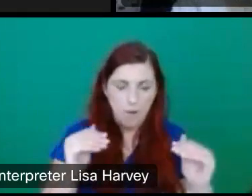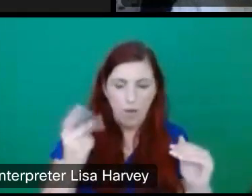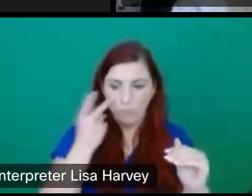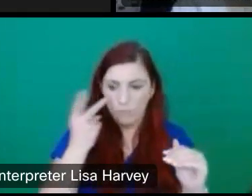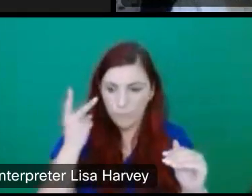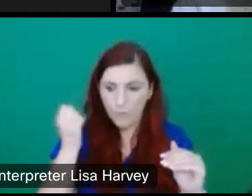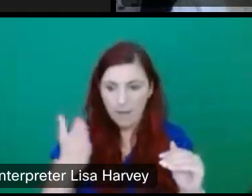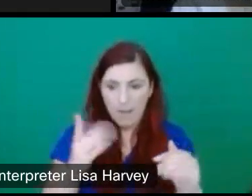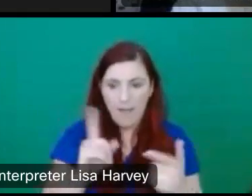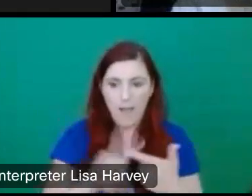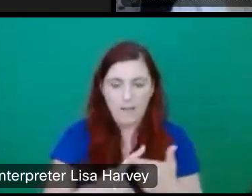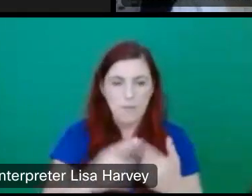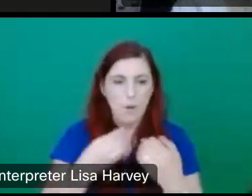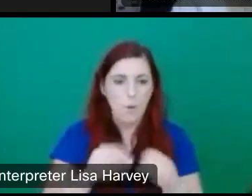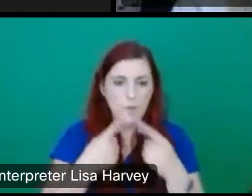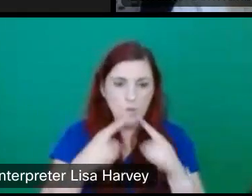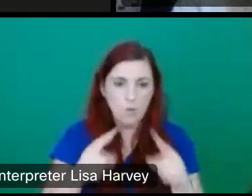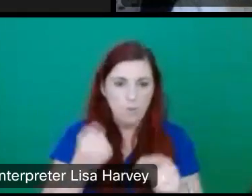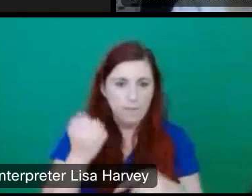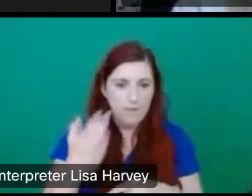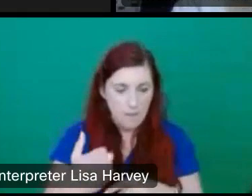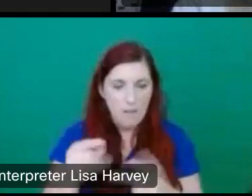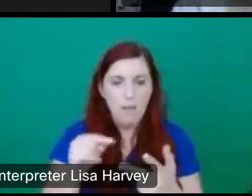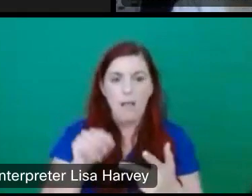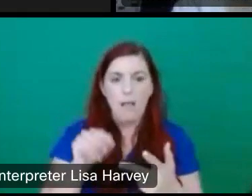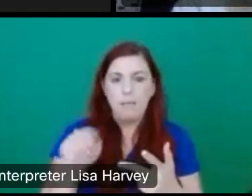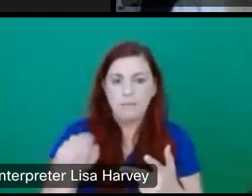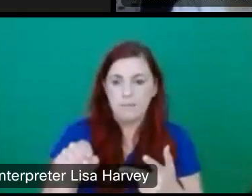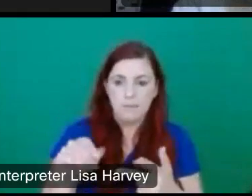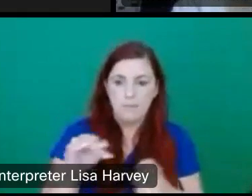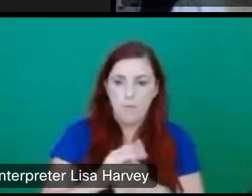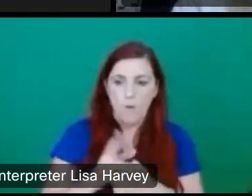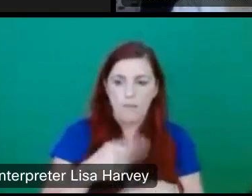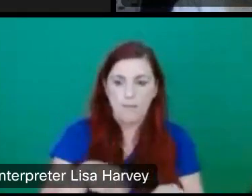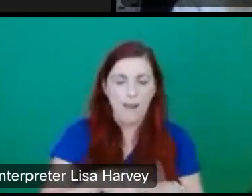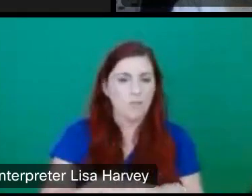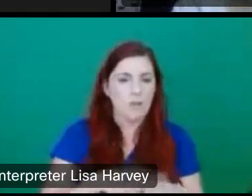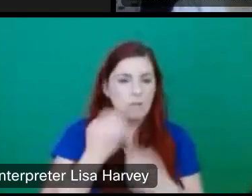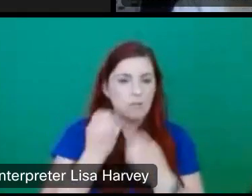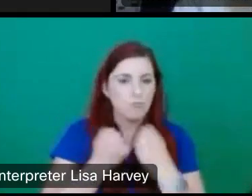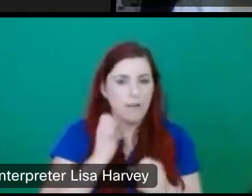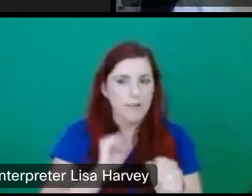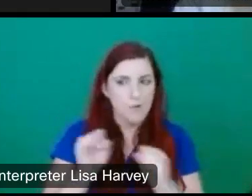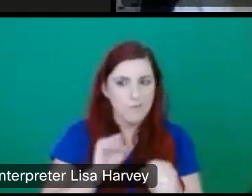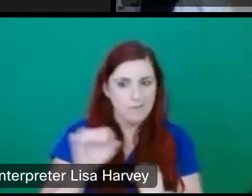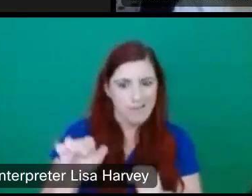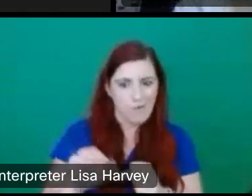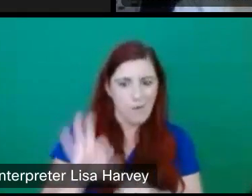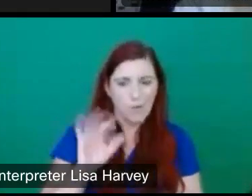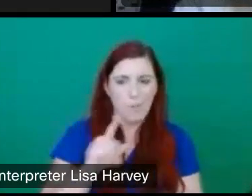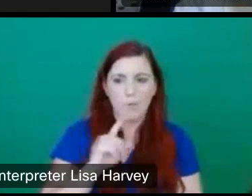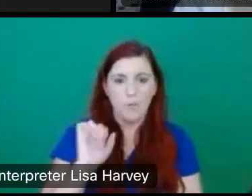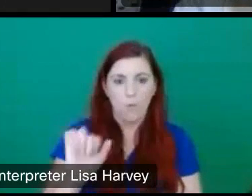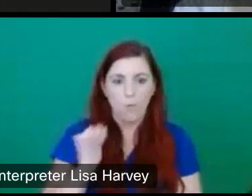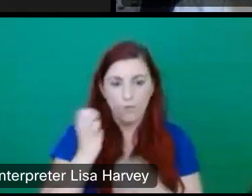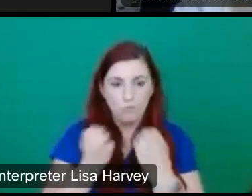and open disclosure available. That's a matter really for the National Screening Service and for everybody else. But if those new screening